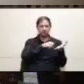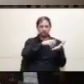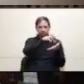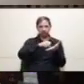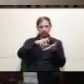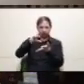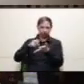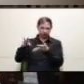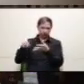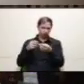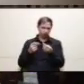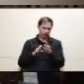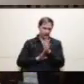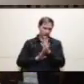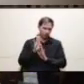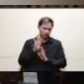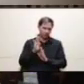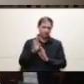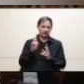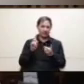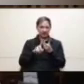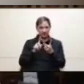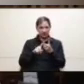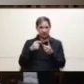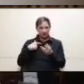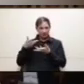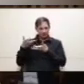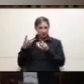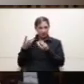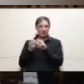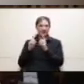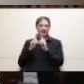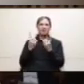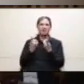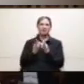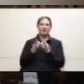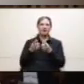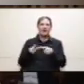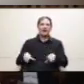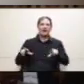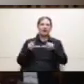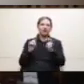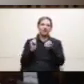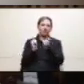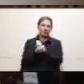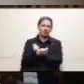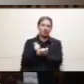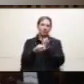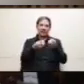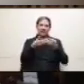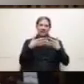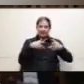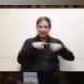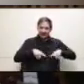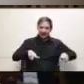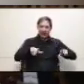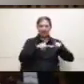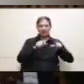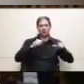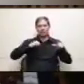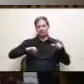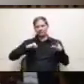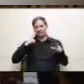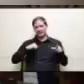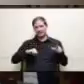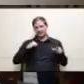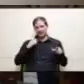removal service. And we have also consulted with the Department of Land Reform to avail land to the municipality. I think